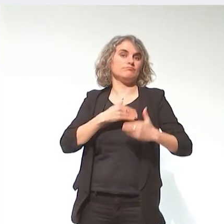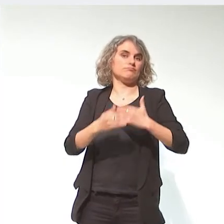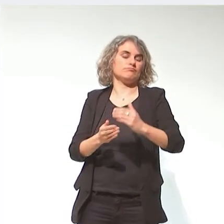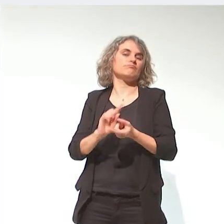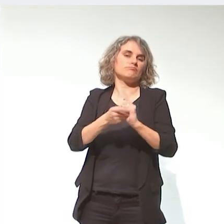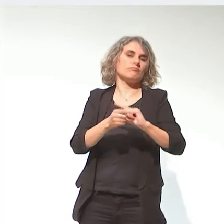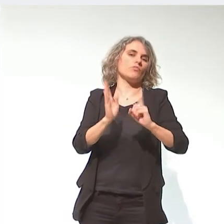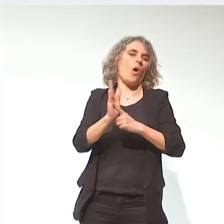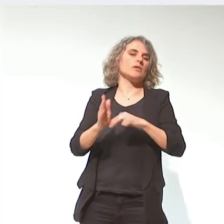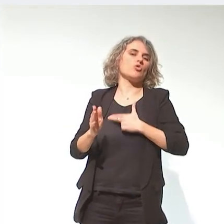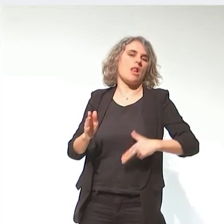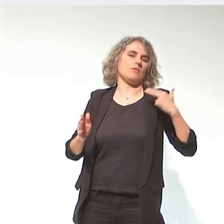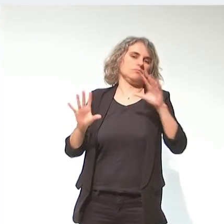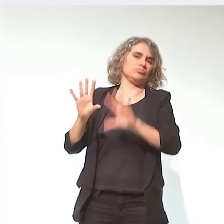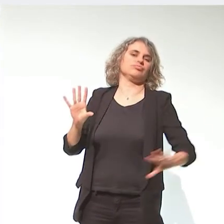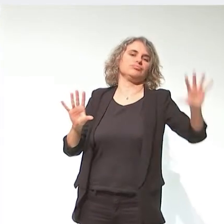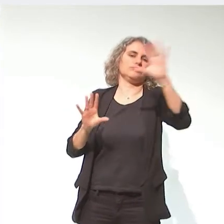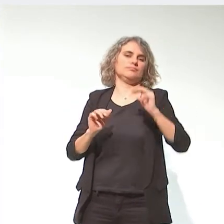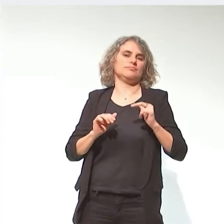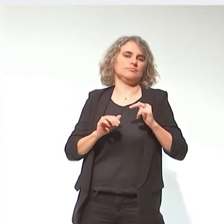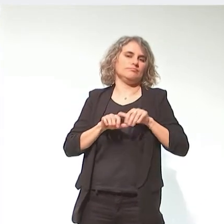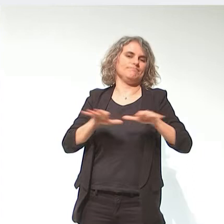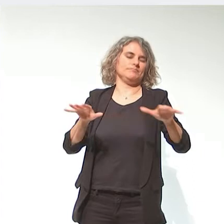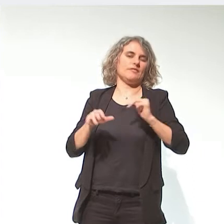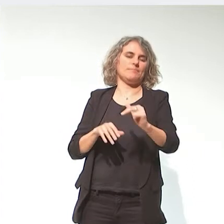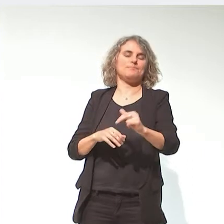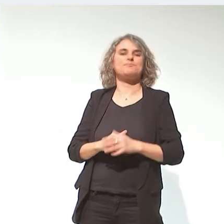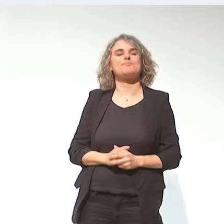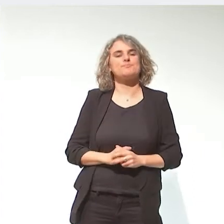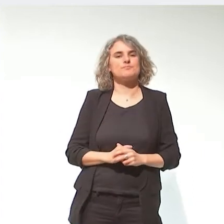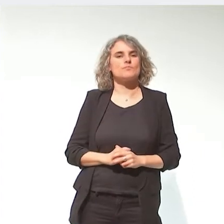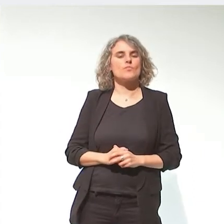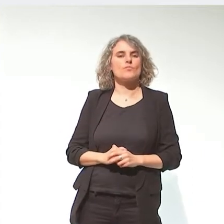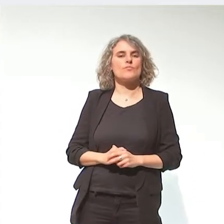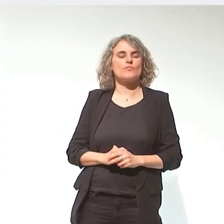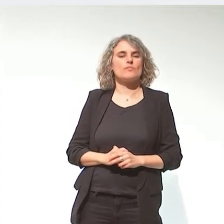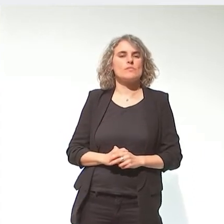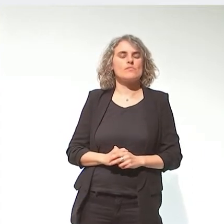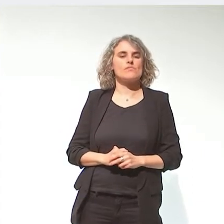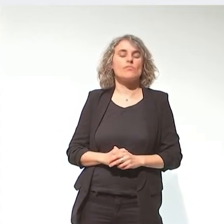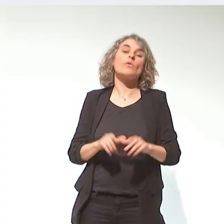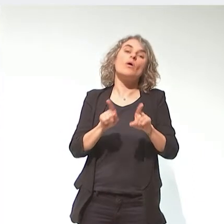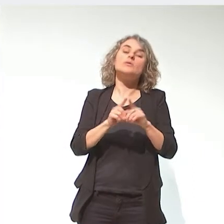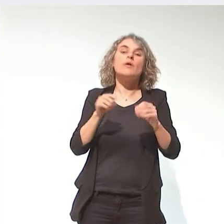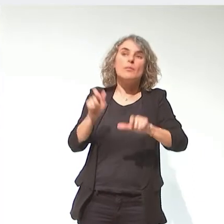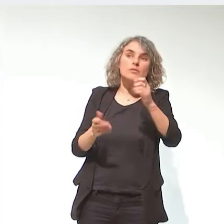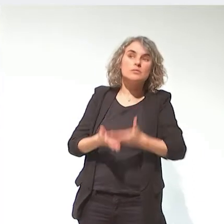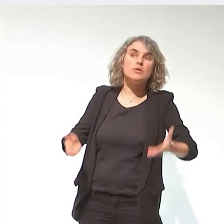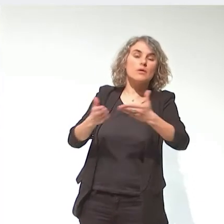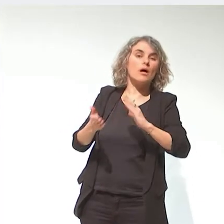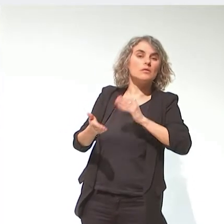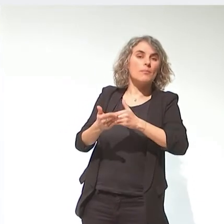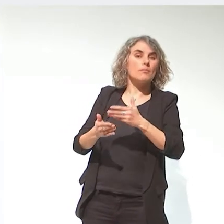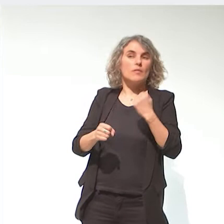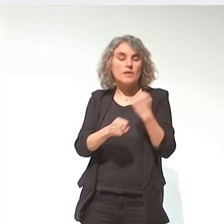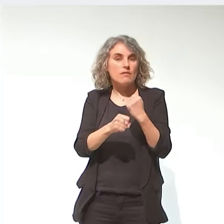Act Vocational Rehabilitation and Employment of Persons with Disabilities. Then we